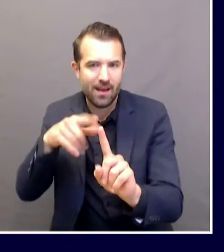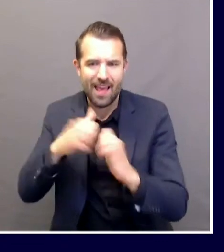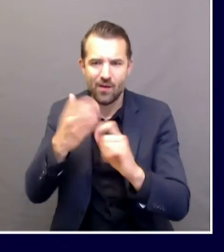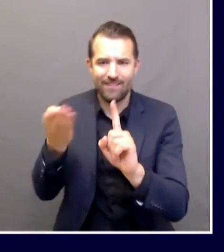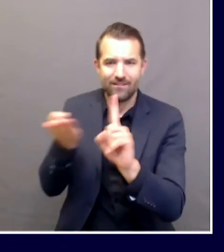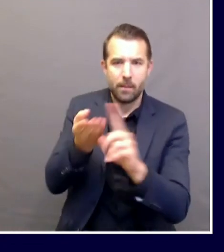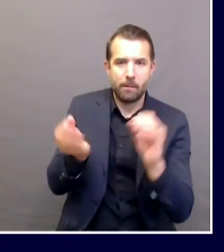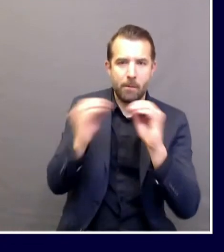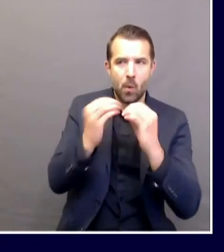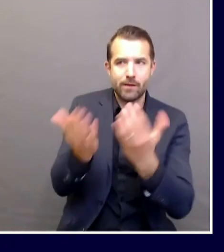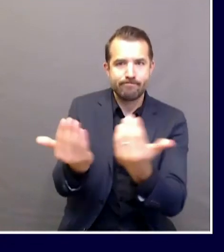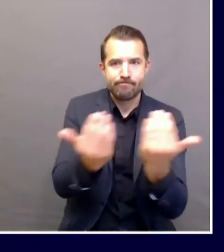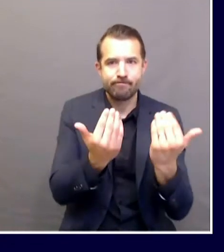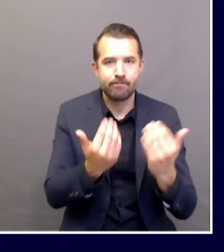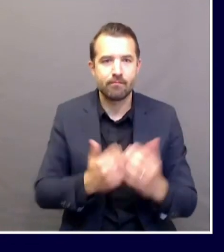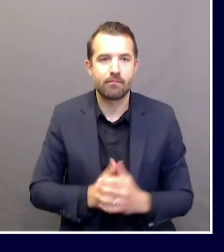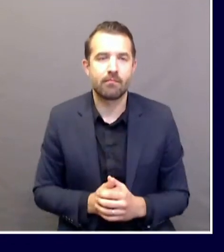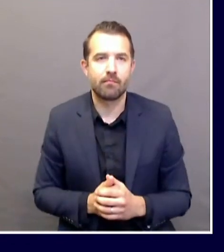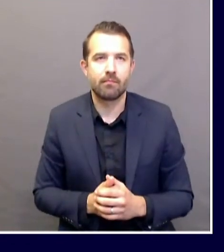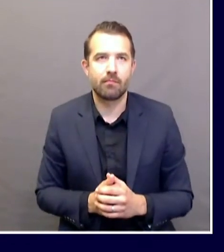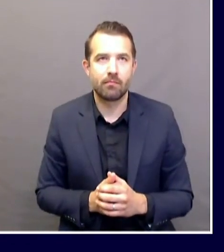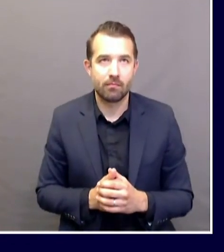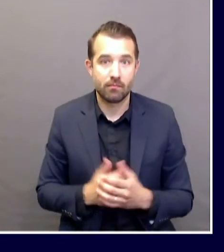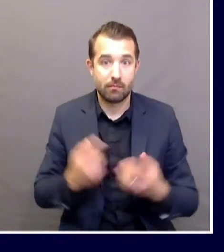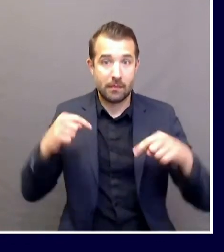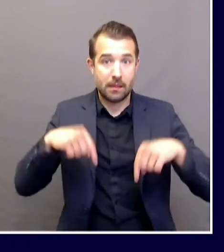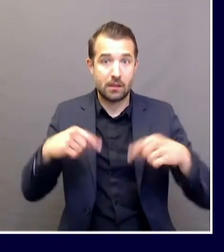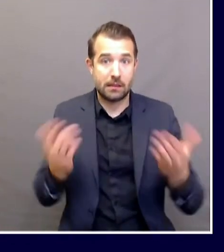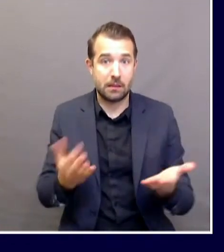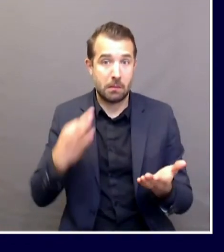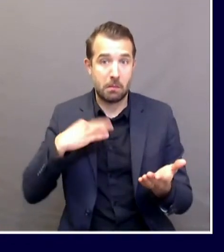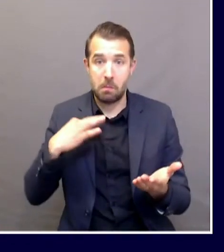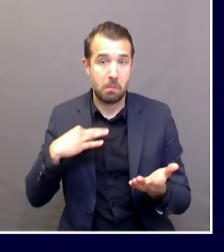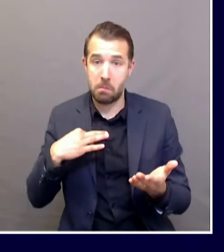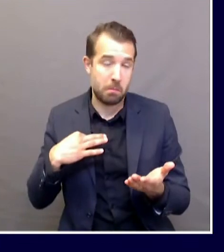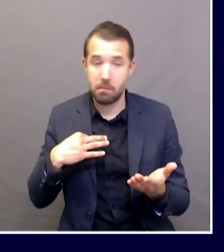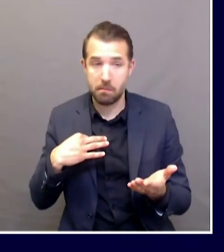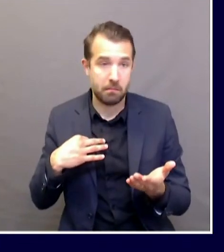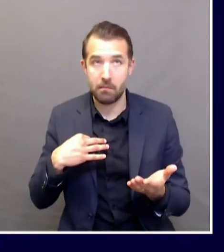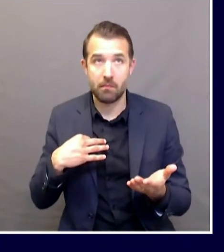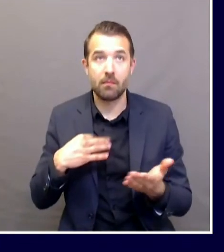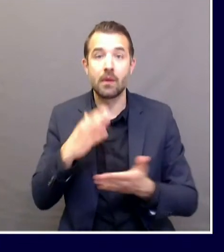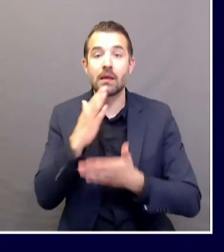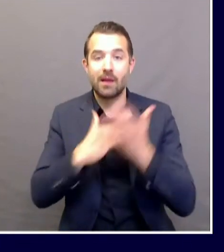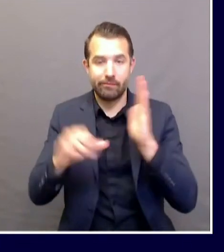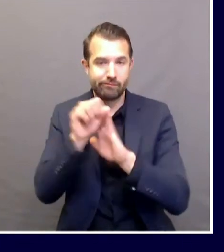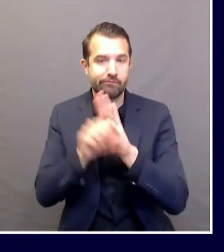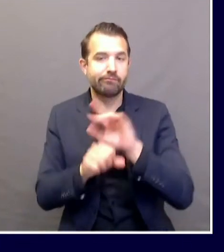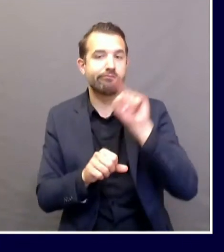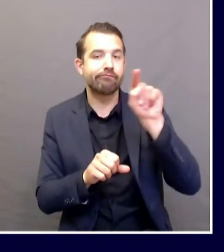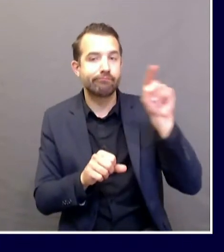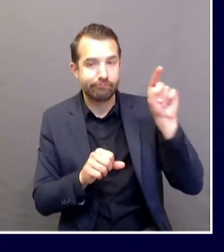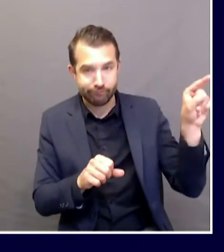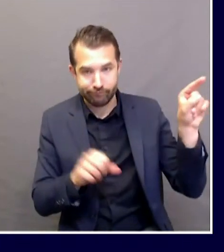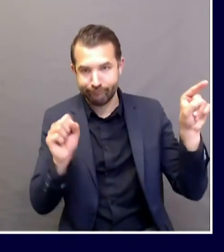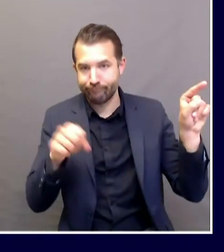degree of hesitancy. There have been states where that has been what they are